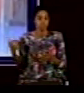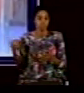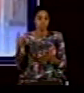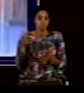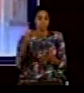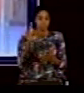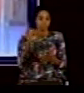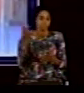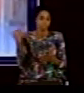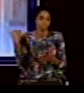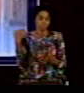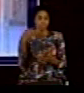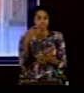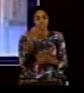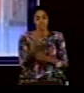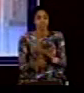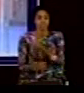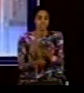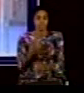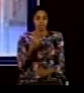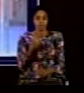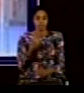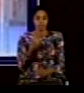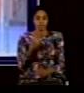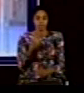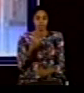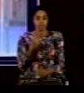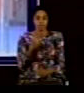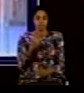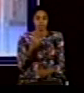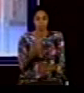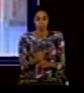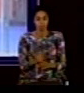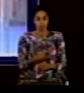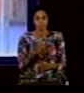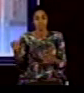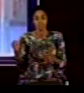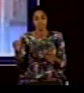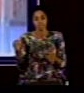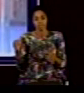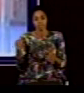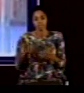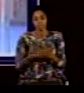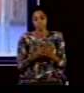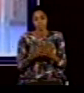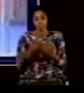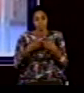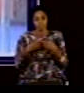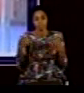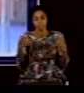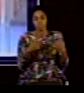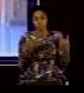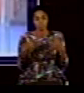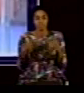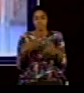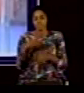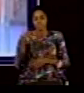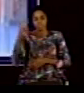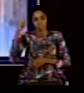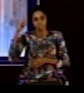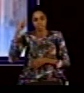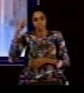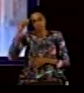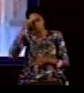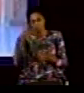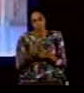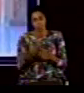year. That is when I started feeling. Remember that this leg started